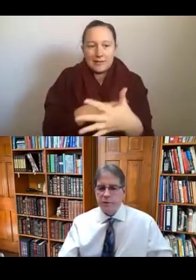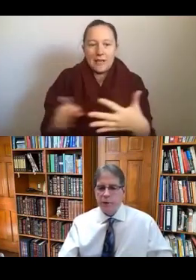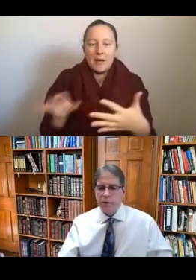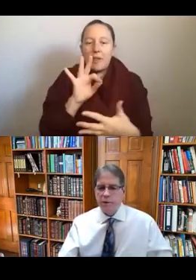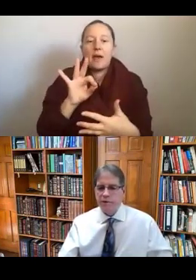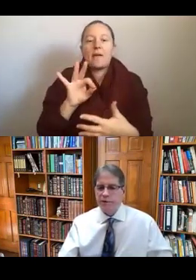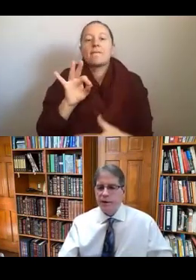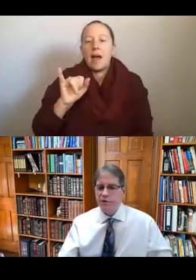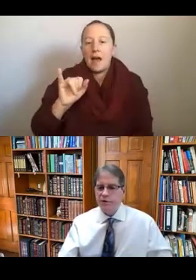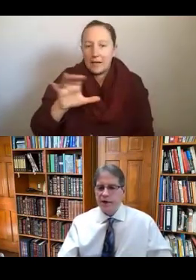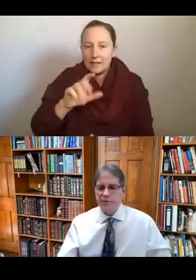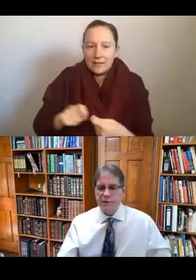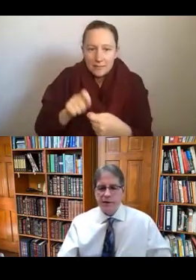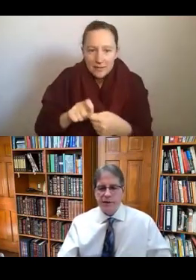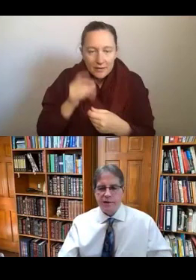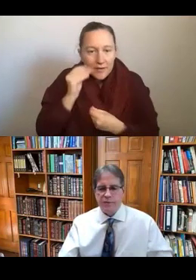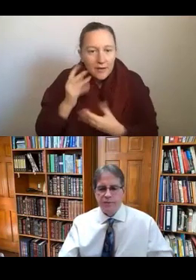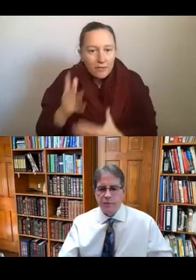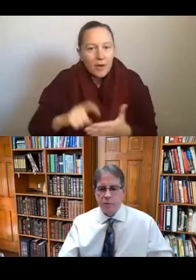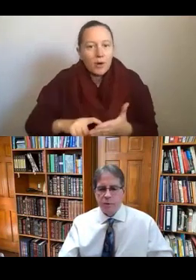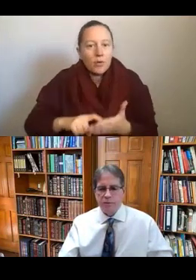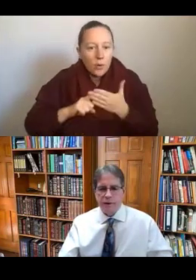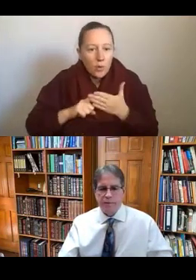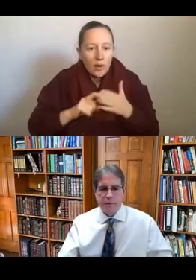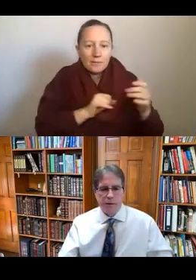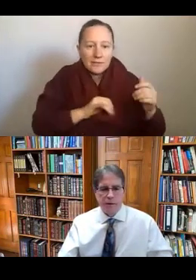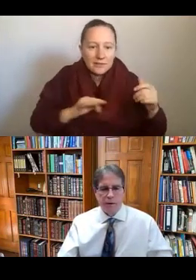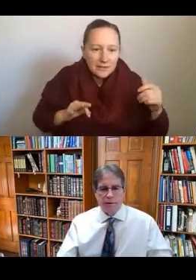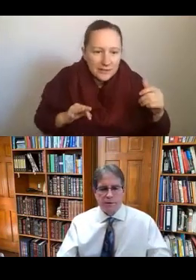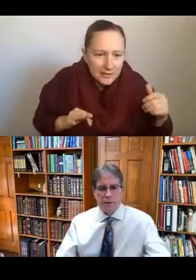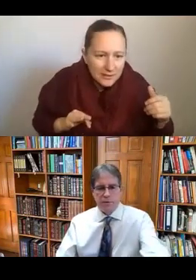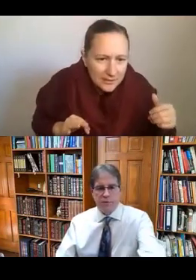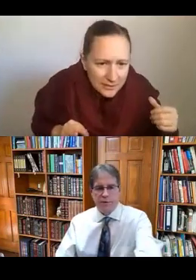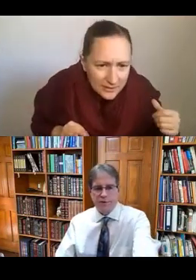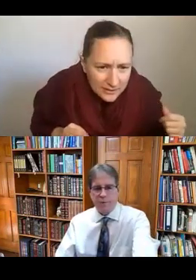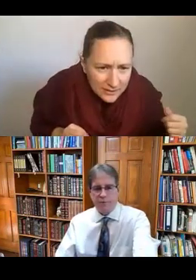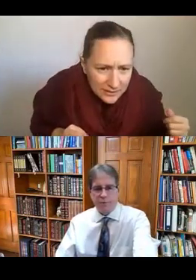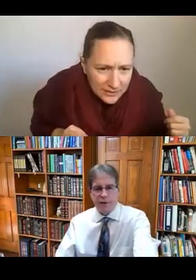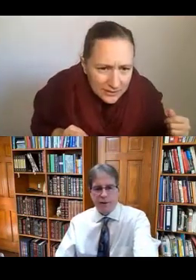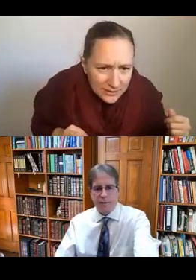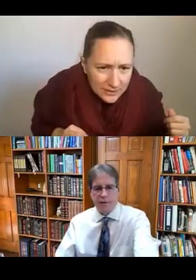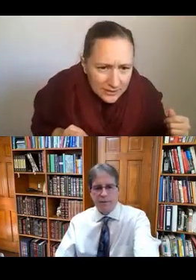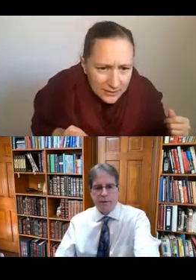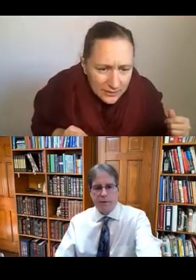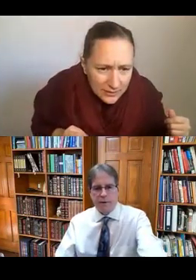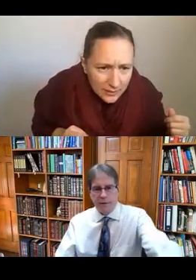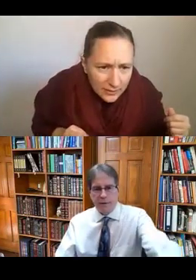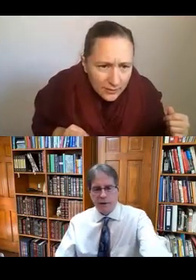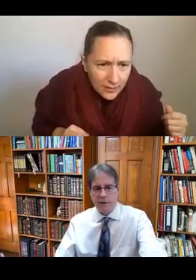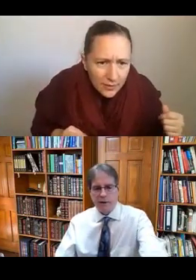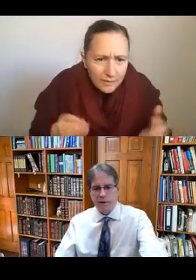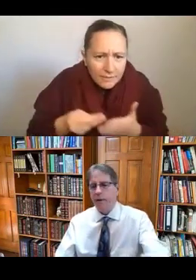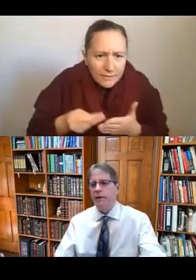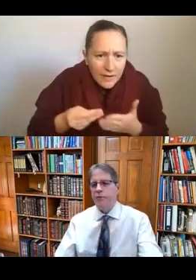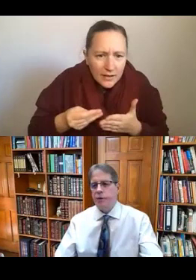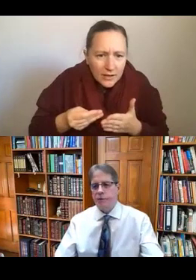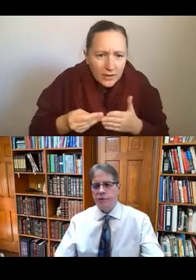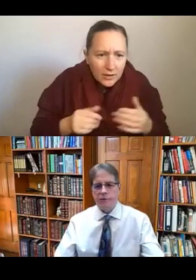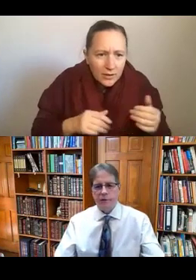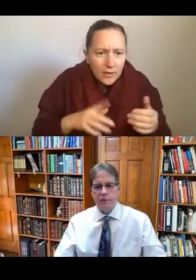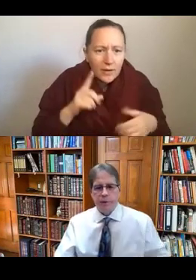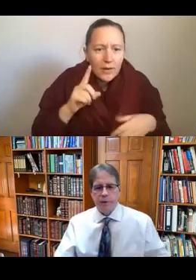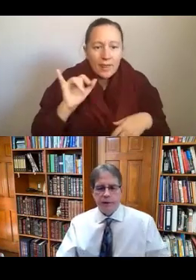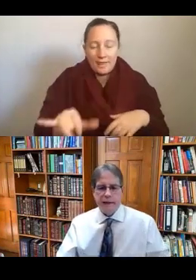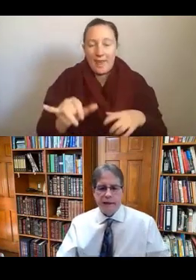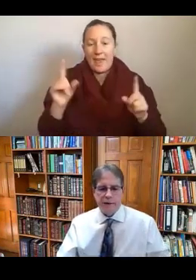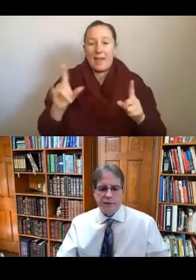information, requirements, and staff contacts website. So this type of link on the K99, as well as all